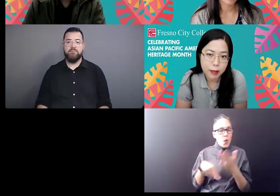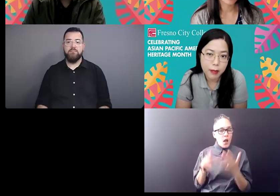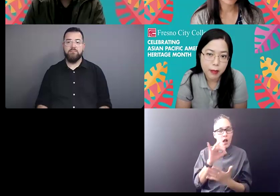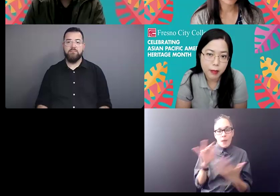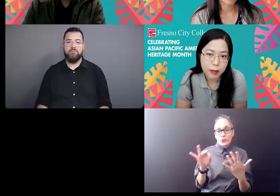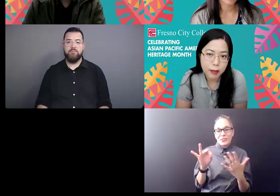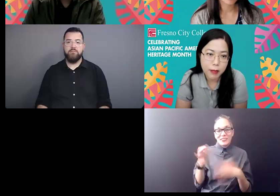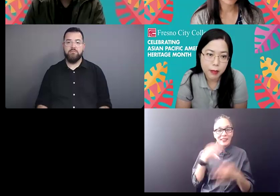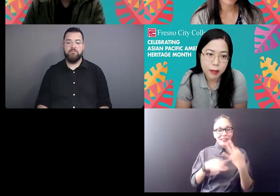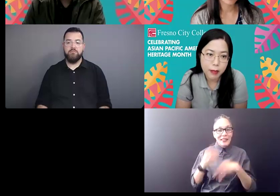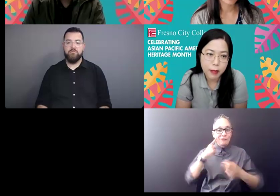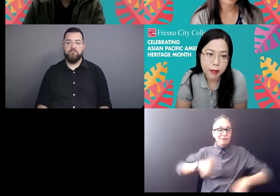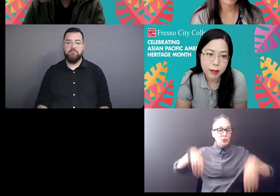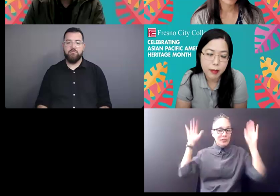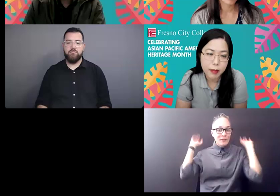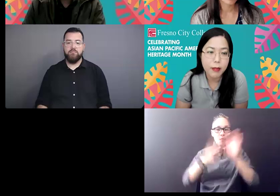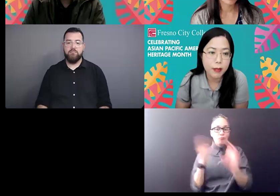just giving up entirely.